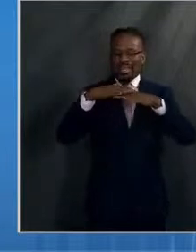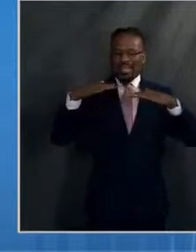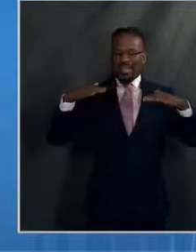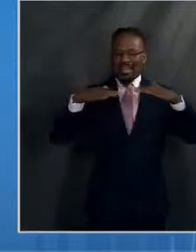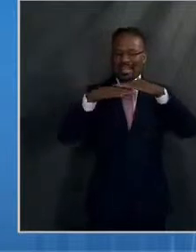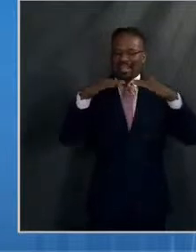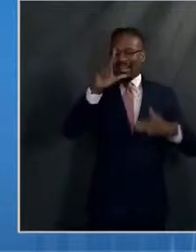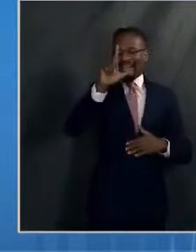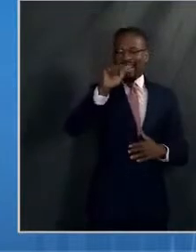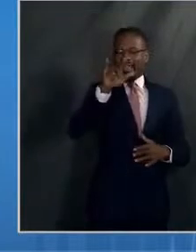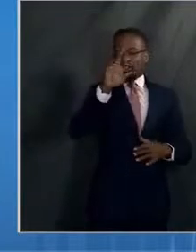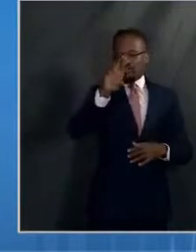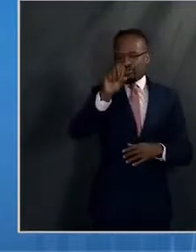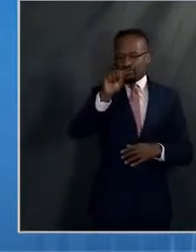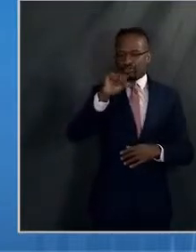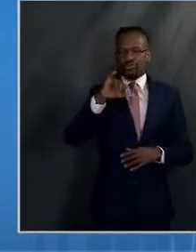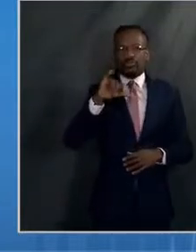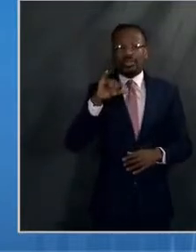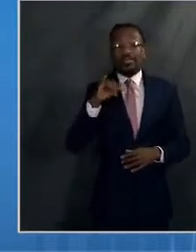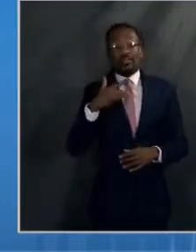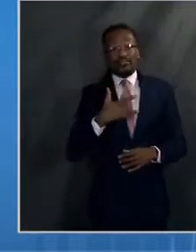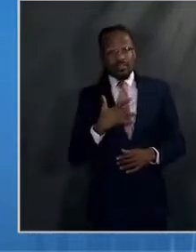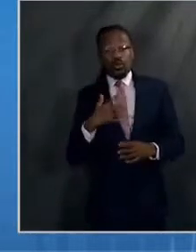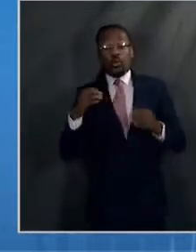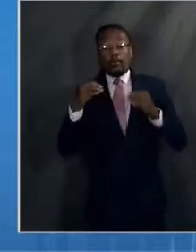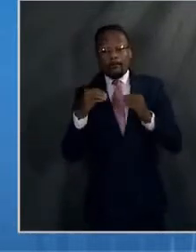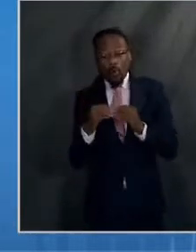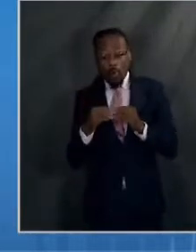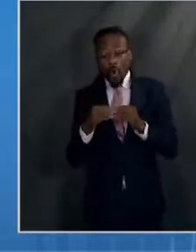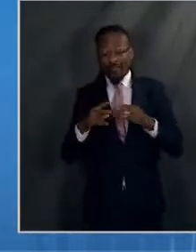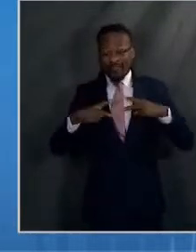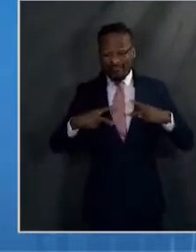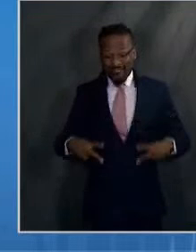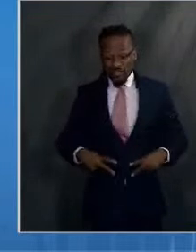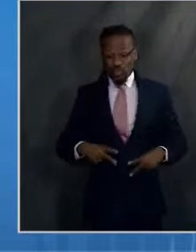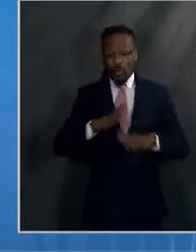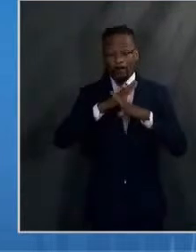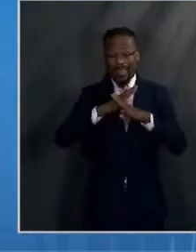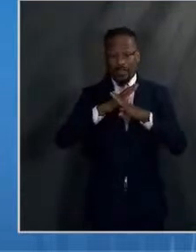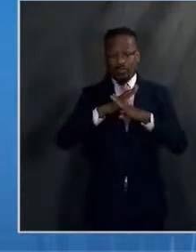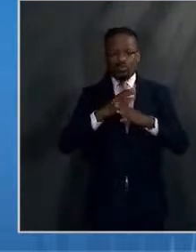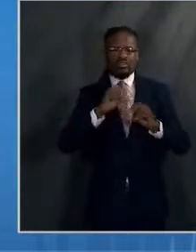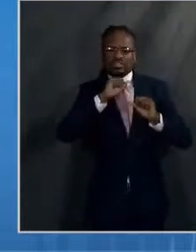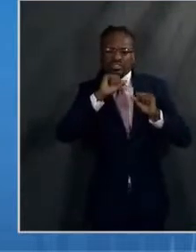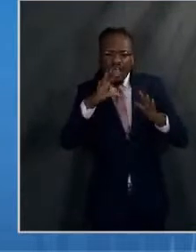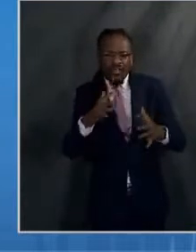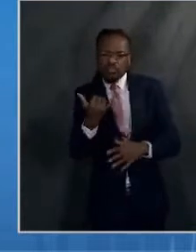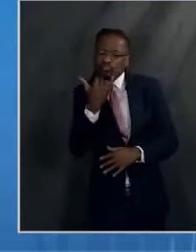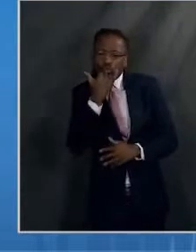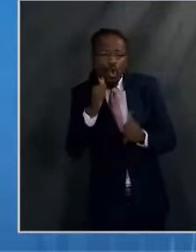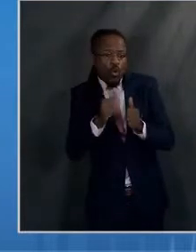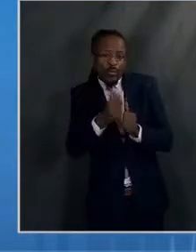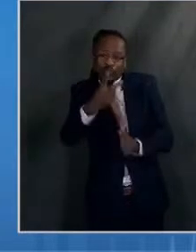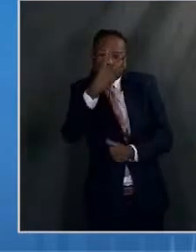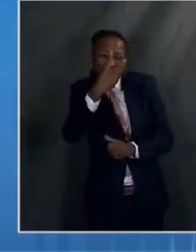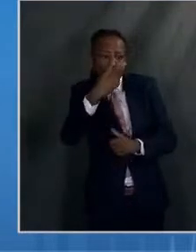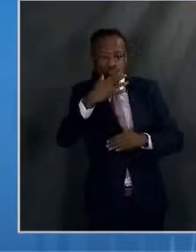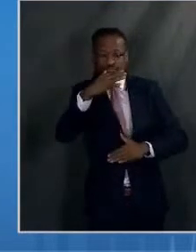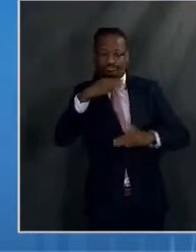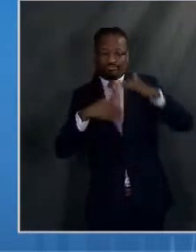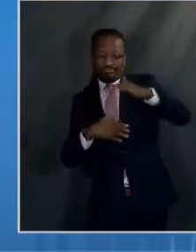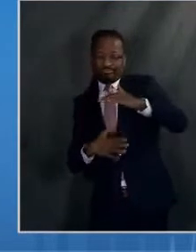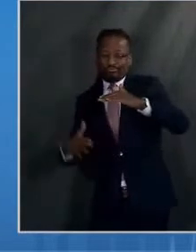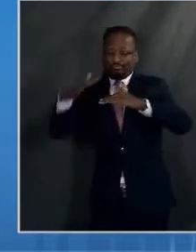and you feel maybe more of a physical barrier would be better, there's nothing wrong with people wearing 2 masks. I